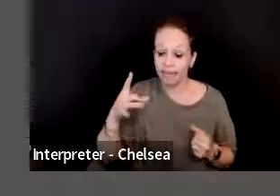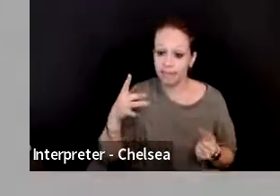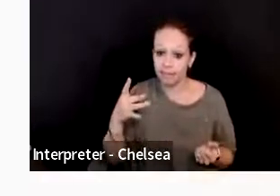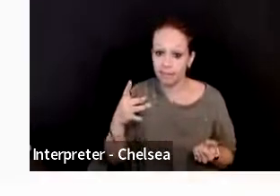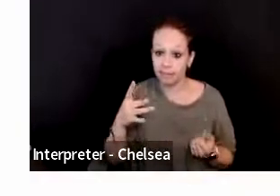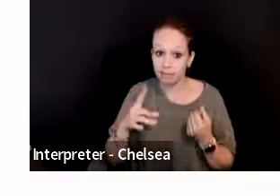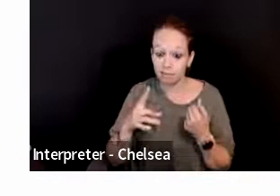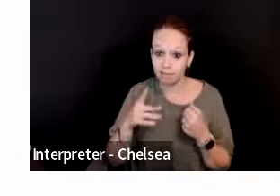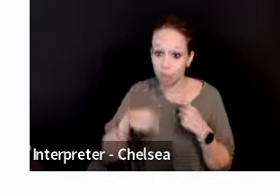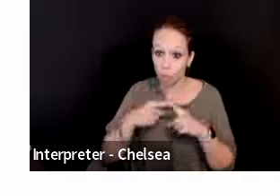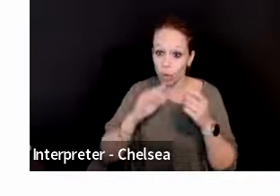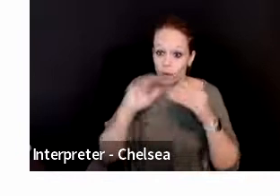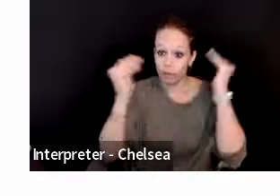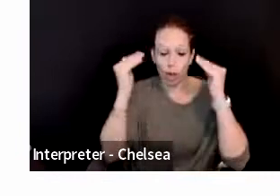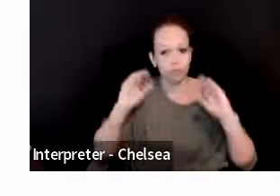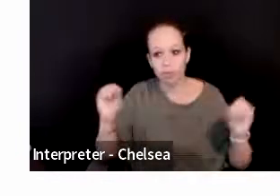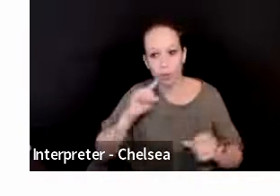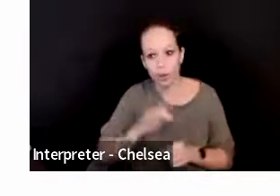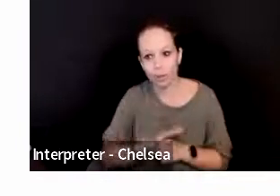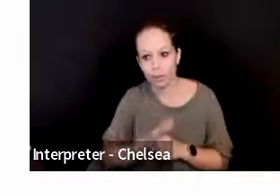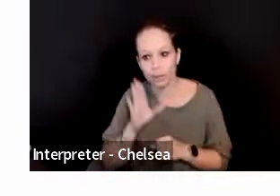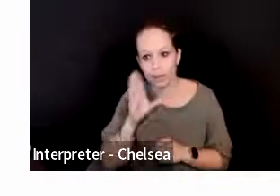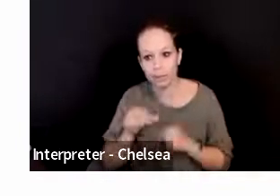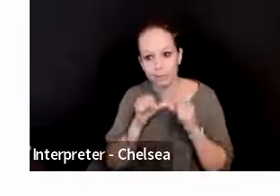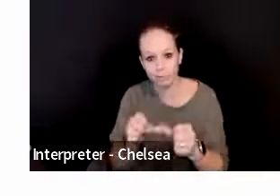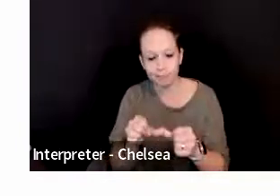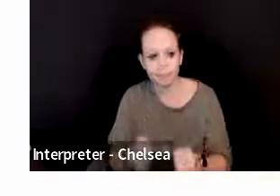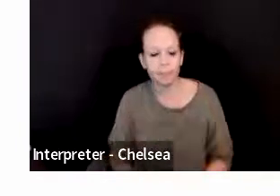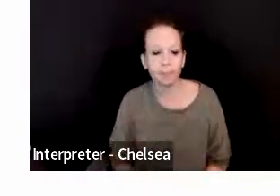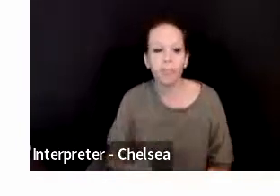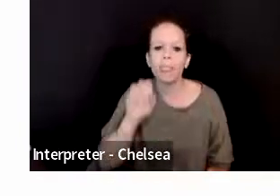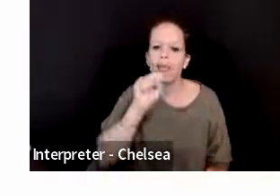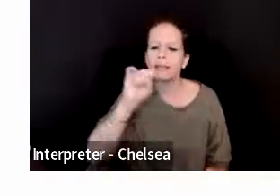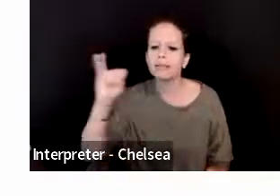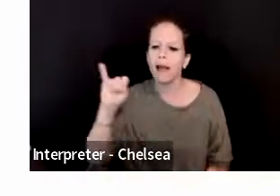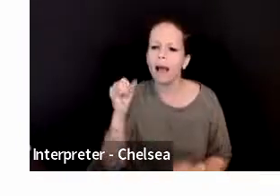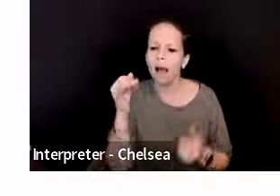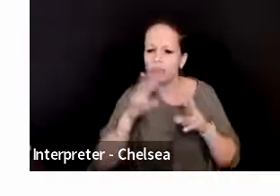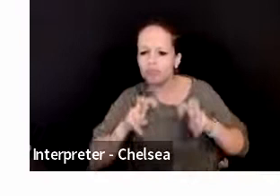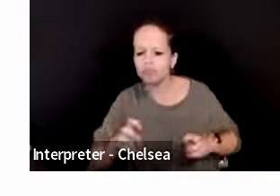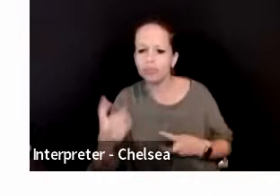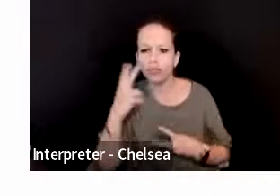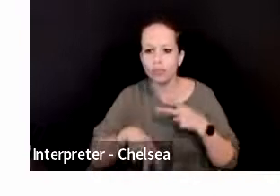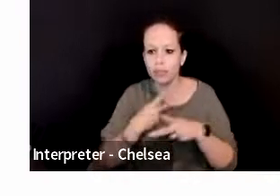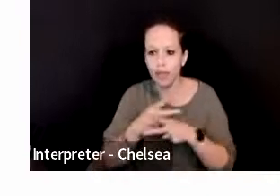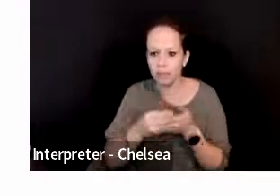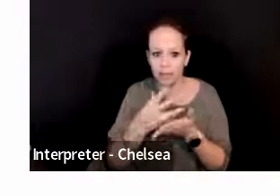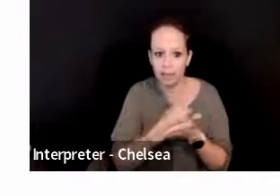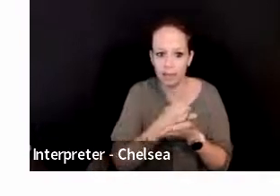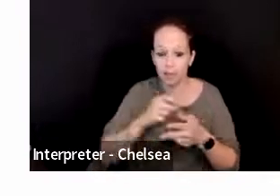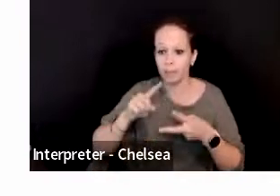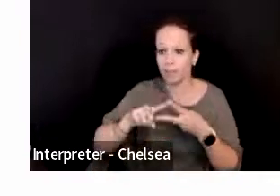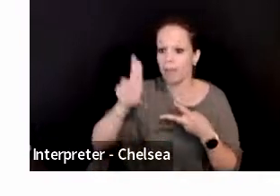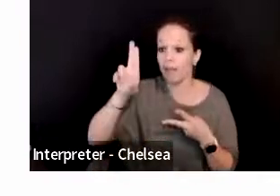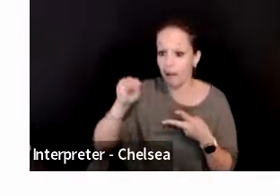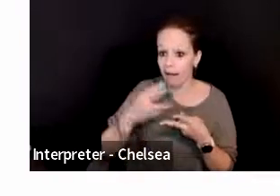adult. SSI is concerned about two kinds of income: unearned income, which is money or some